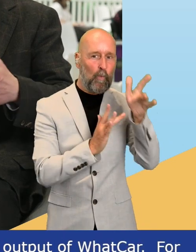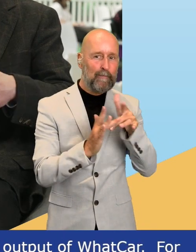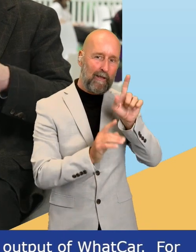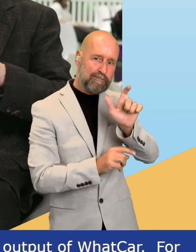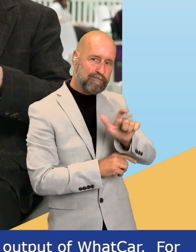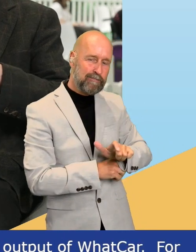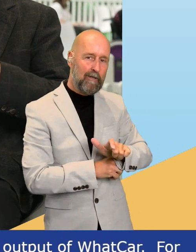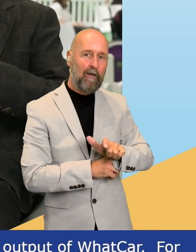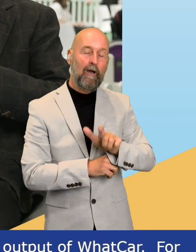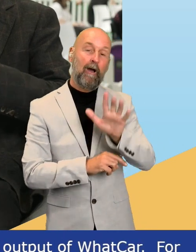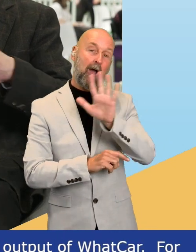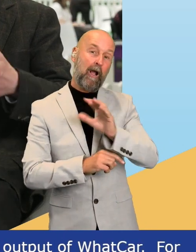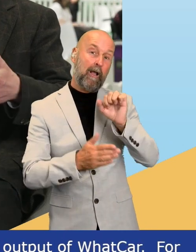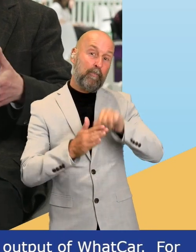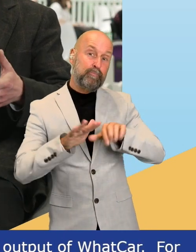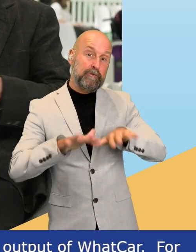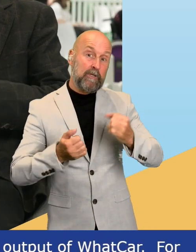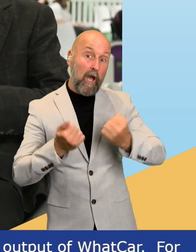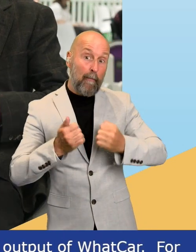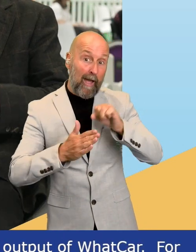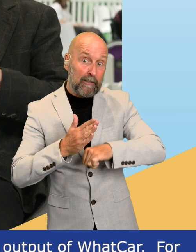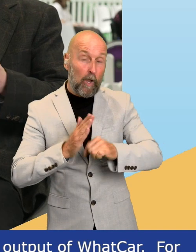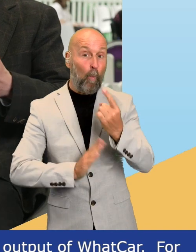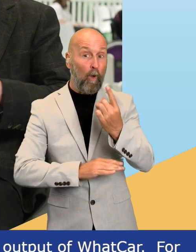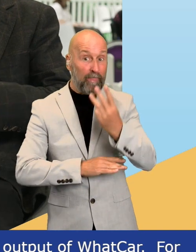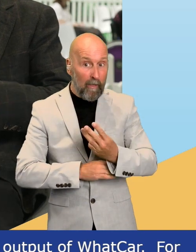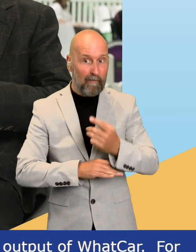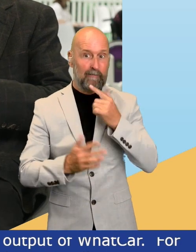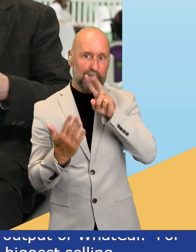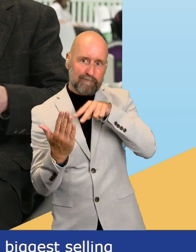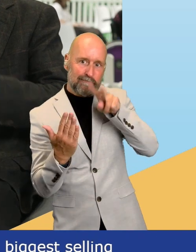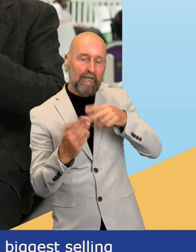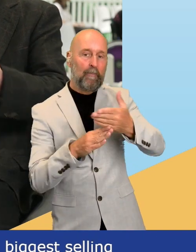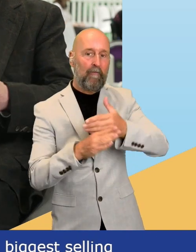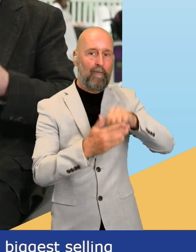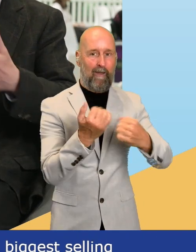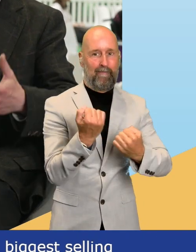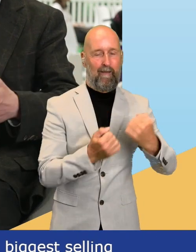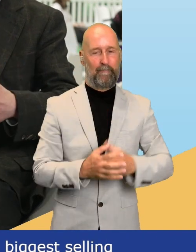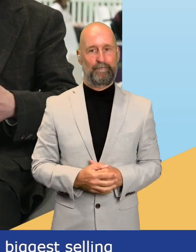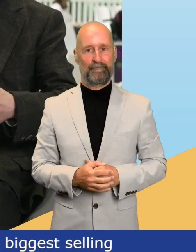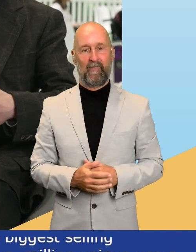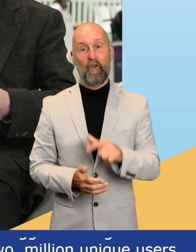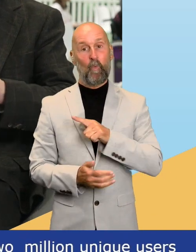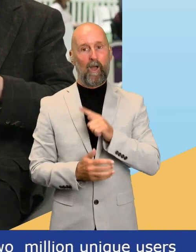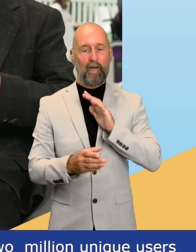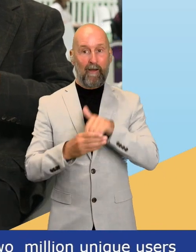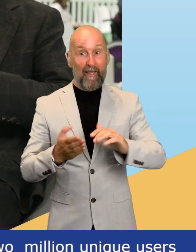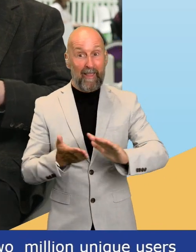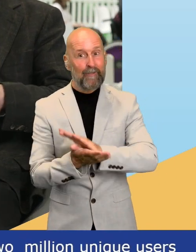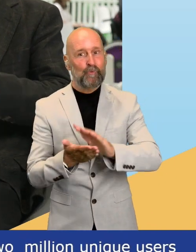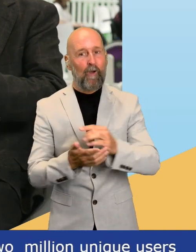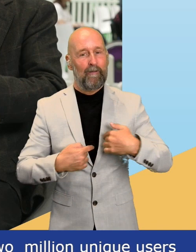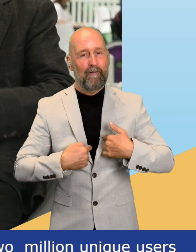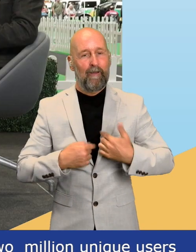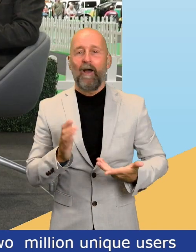basically about a third of Britain's car buyers use it to help them choose their next car. Really? Which is quite rewarding, obviously, because you feel like not only are you getting to do something you enjoy, but actually also